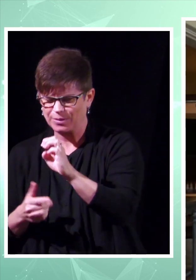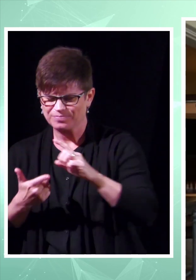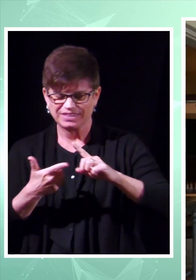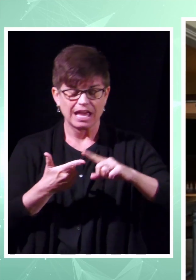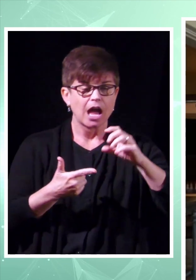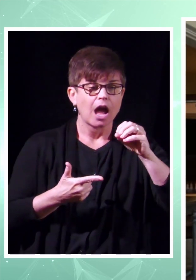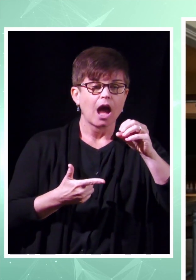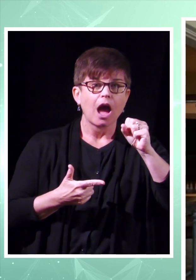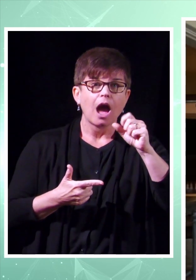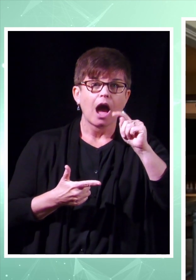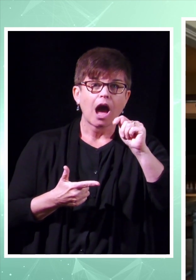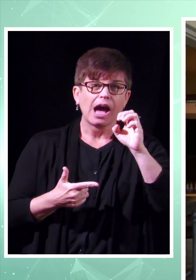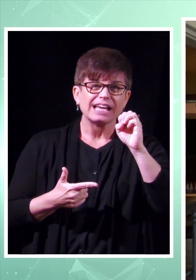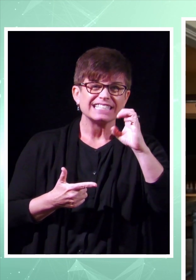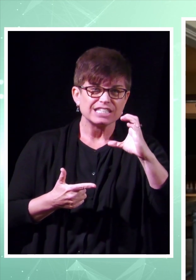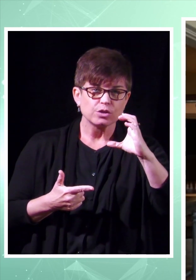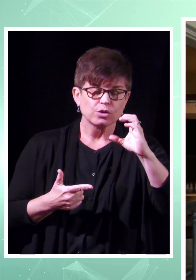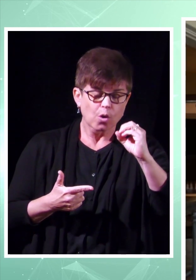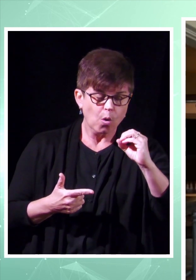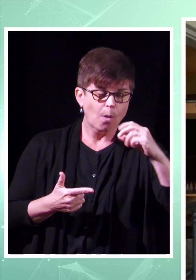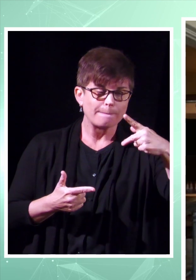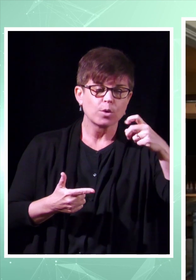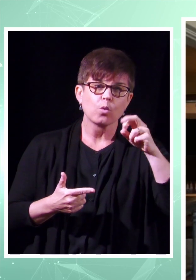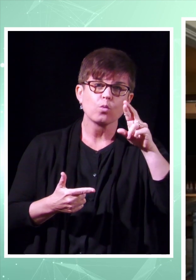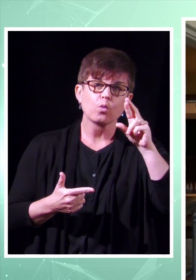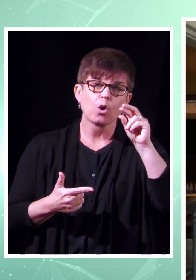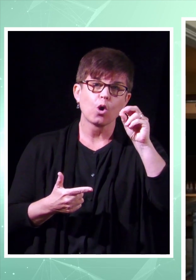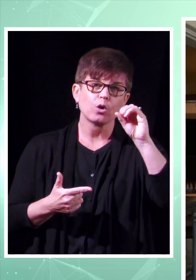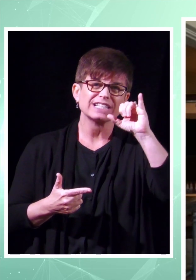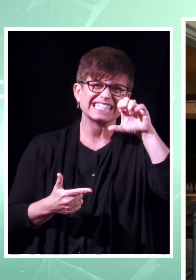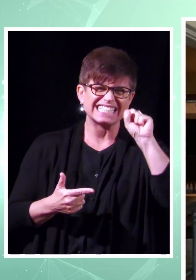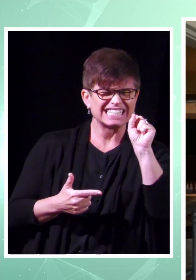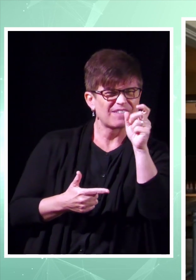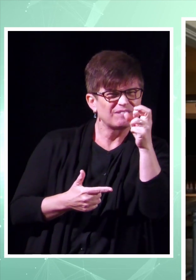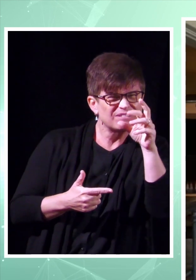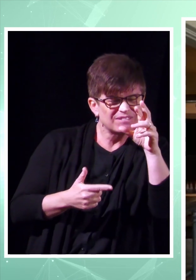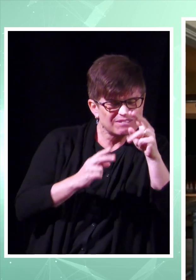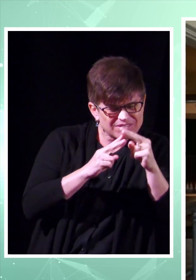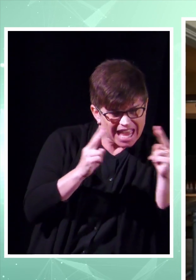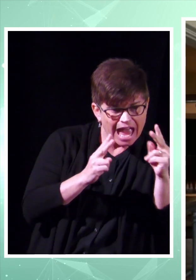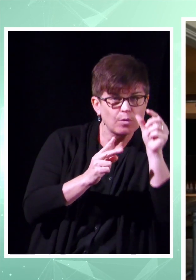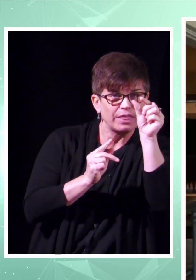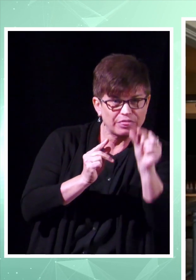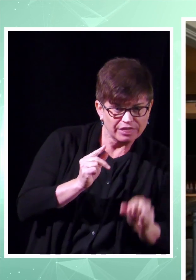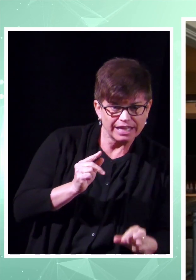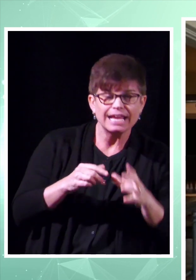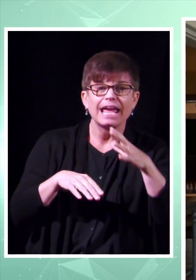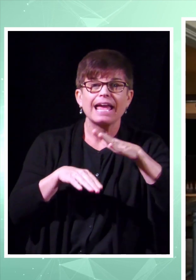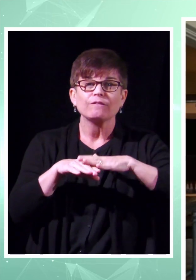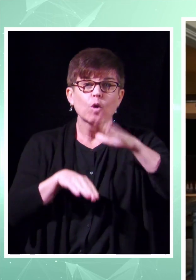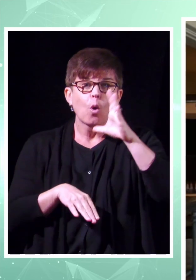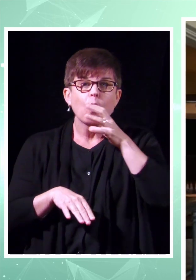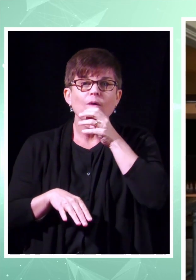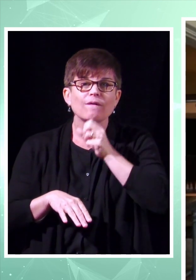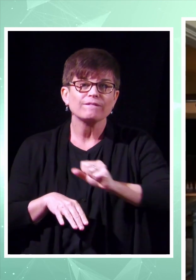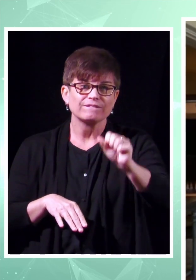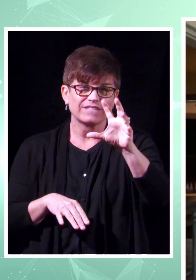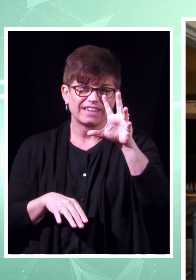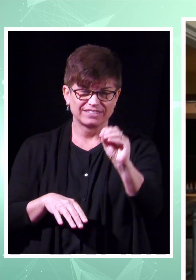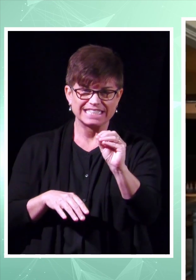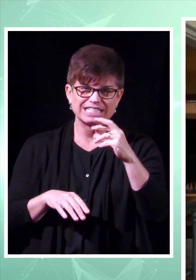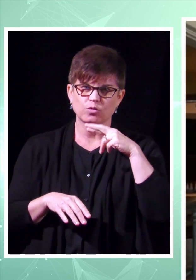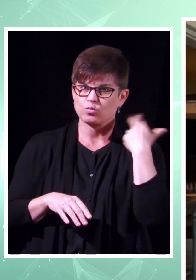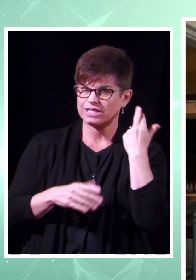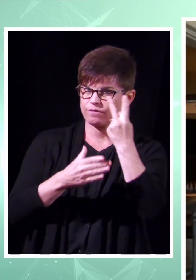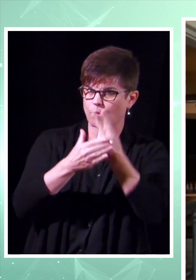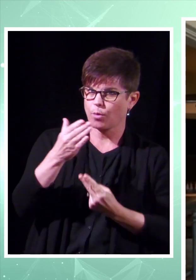means very thin bones. And people over 50 with MS are at risk of both. And this is very,